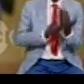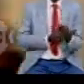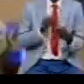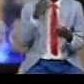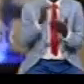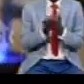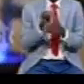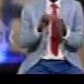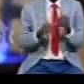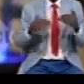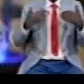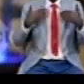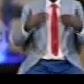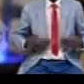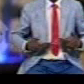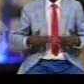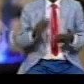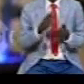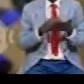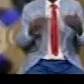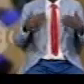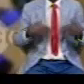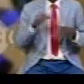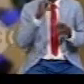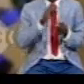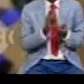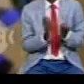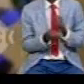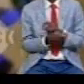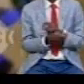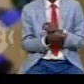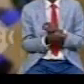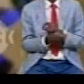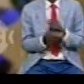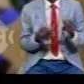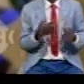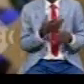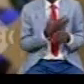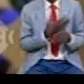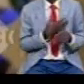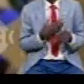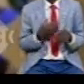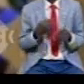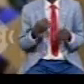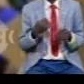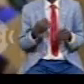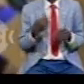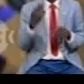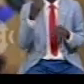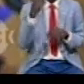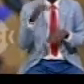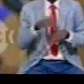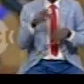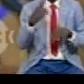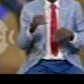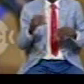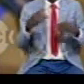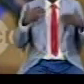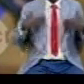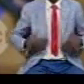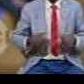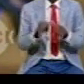free. In fact, God did a wonderful thing. But first of all, used my touch to look at his leg. Everything was